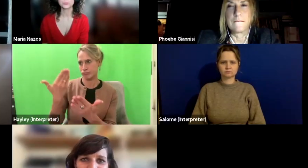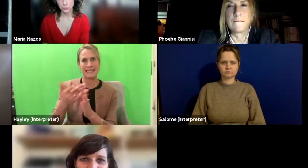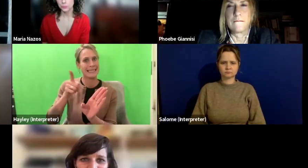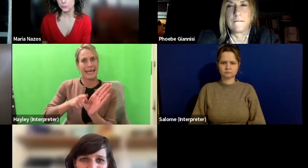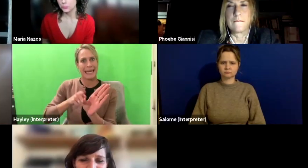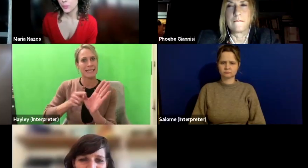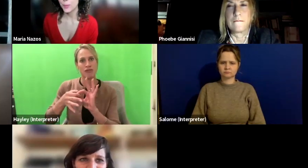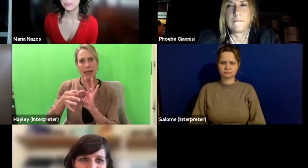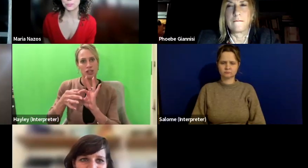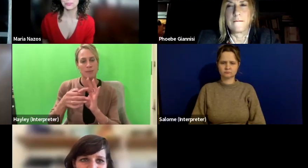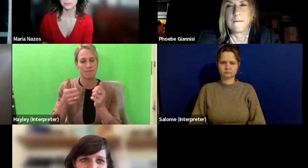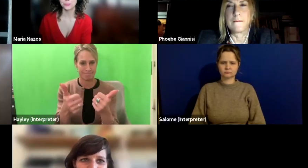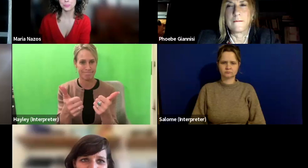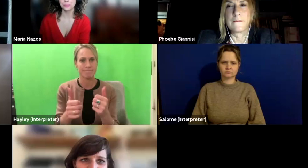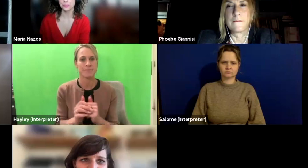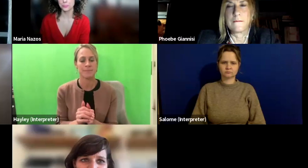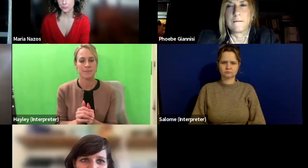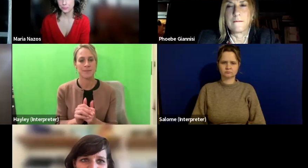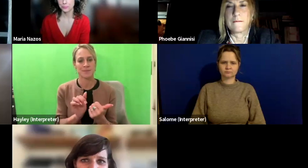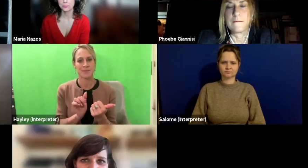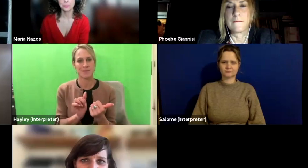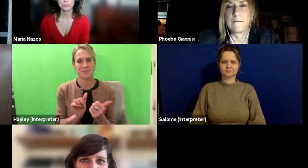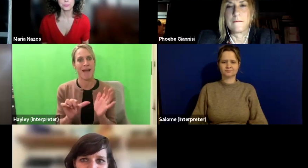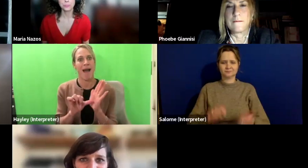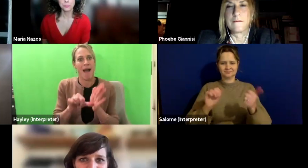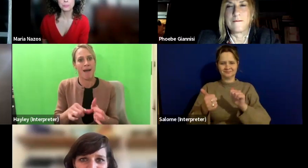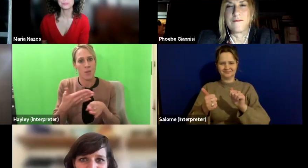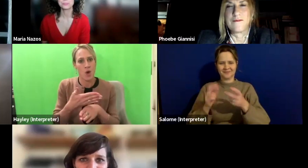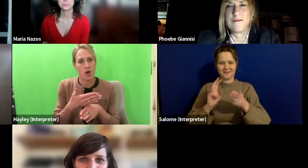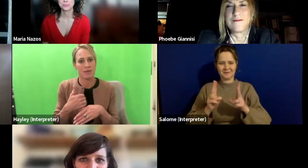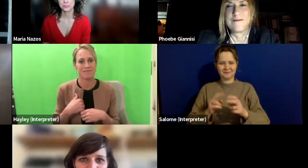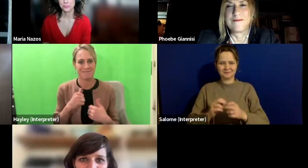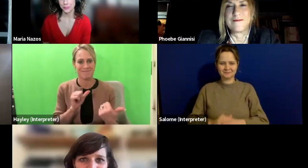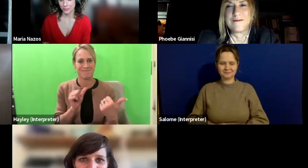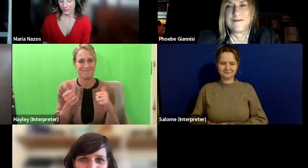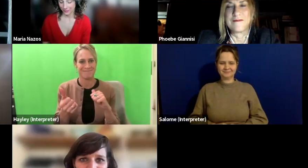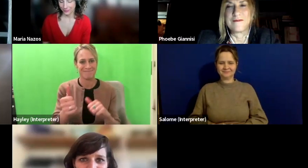years. It was hard work. Mm-hmm.